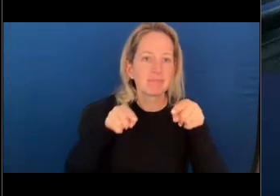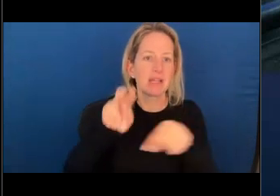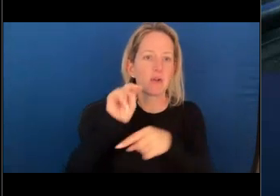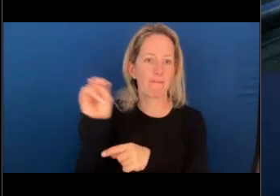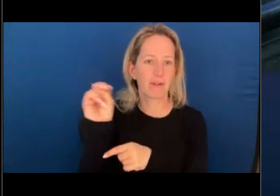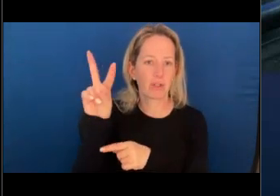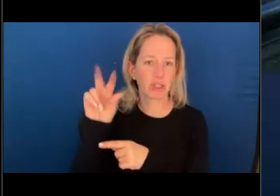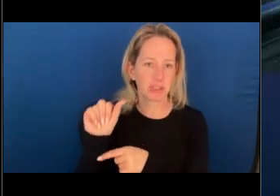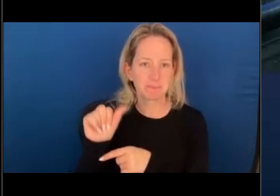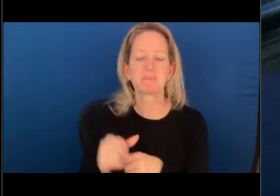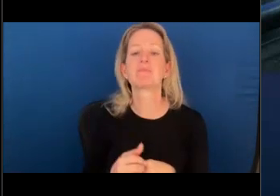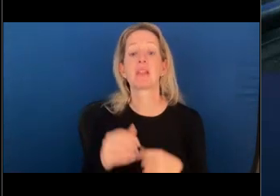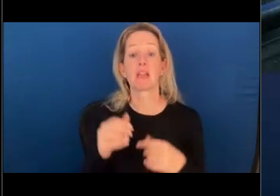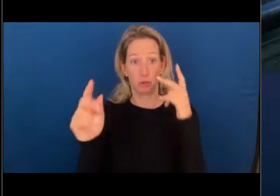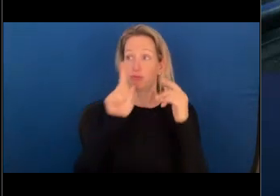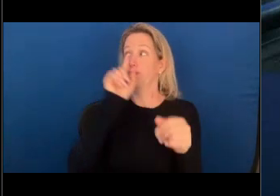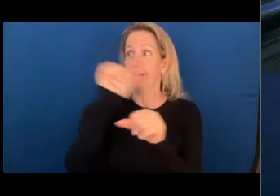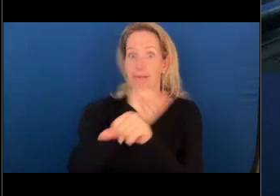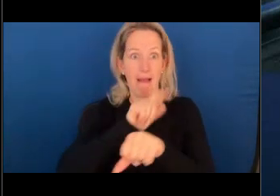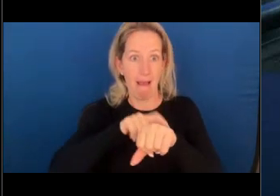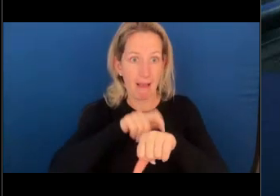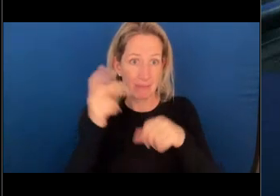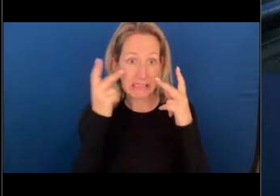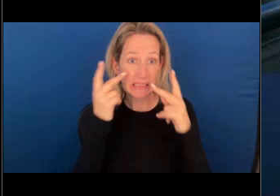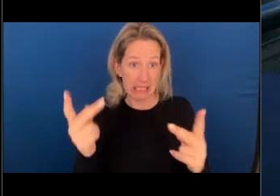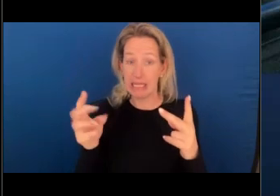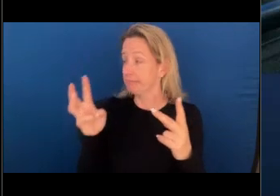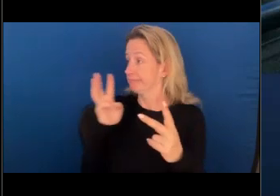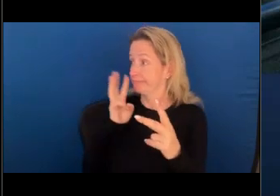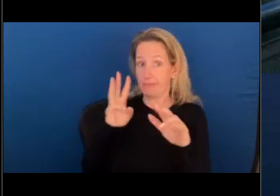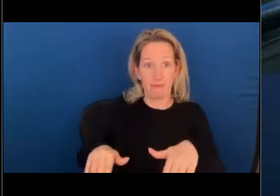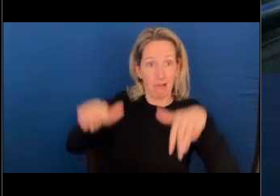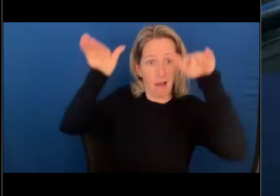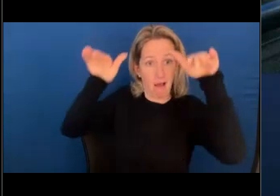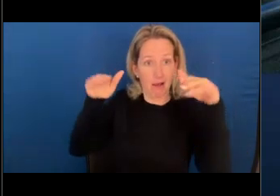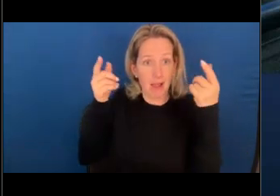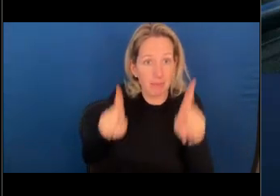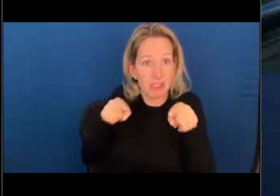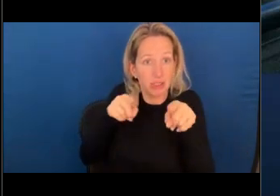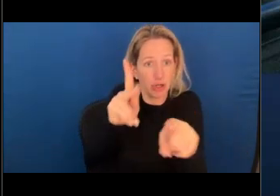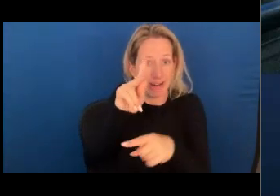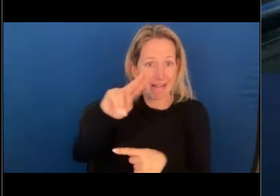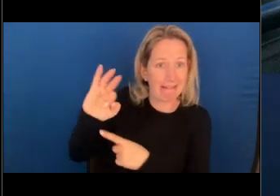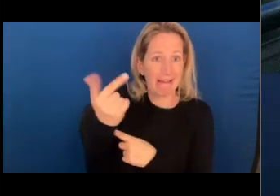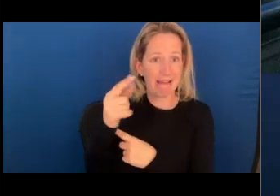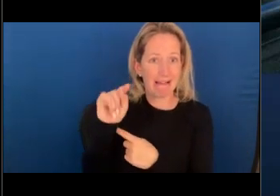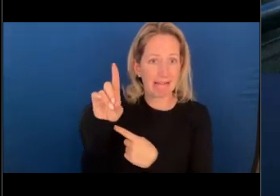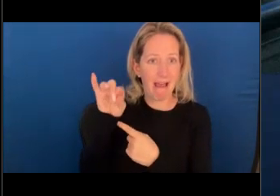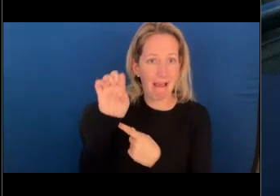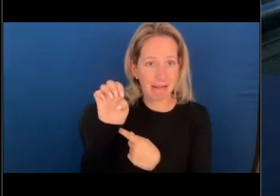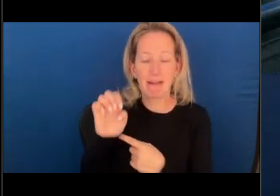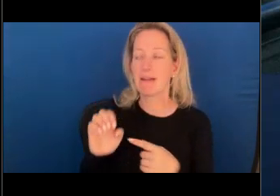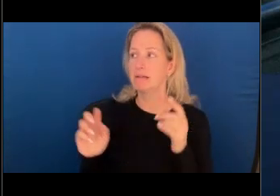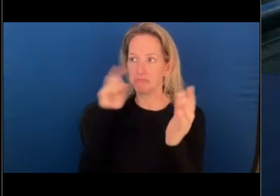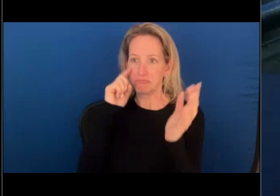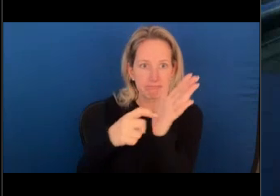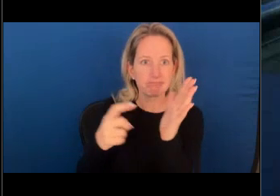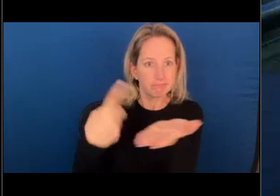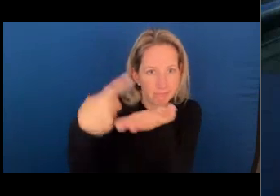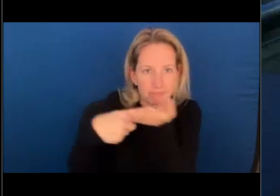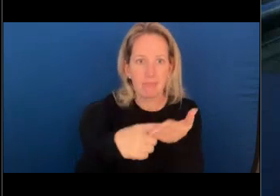the effects of flooding events and sea level rise and marine debris, how people come in contact with it, with floodwaters,